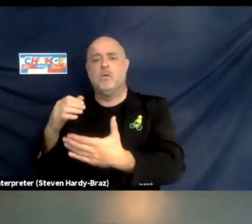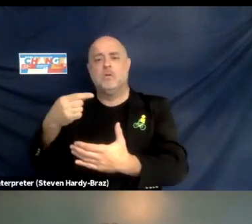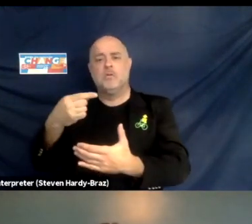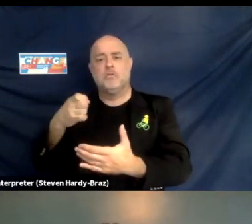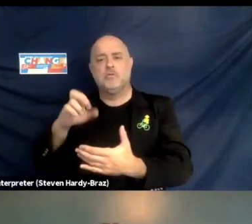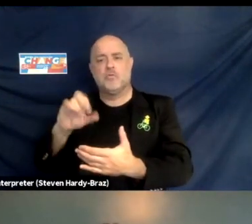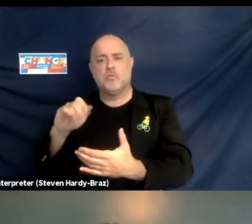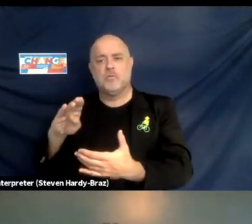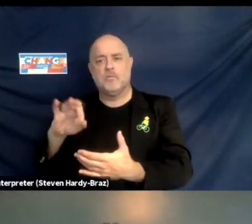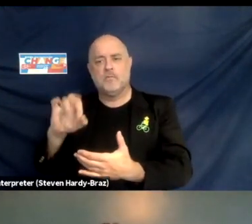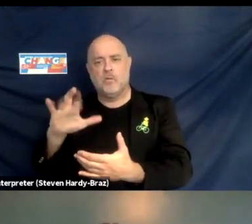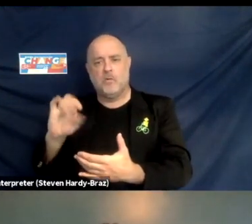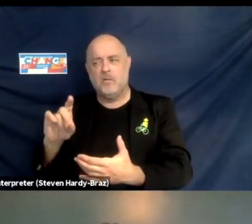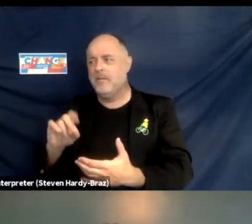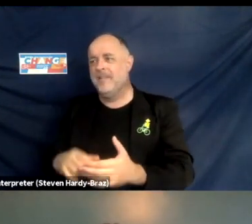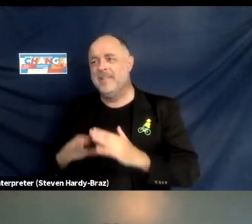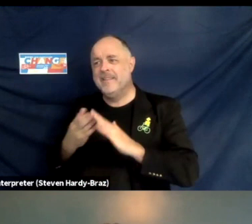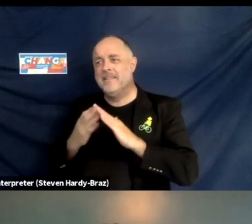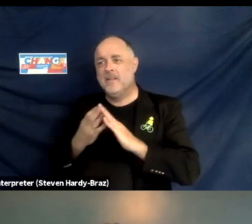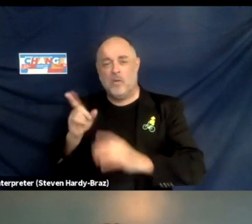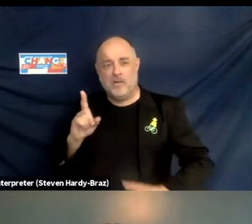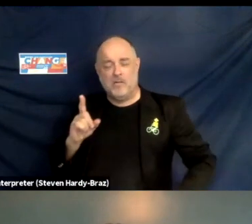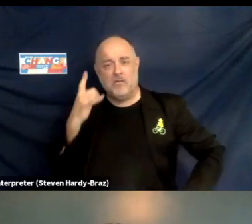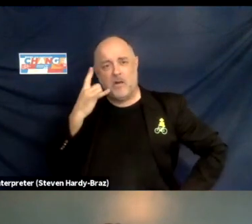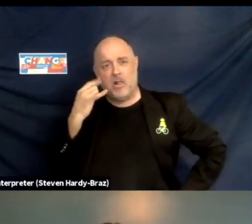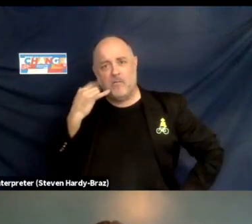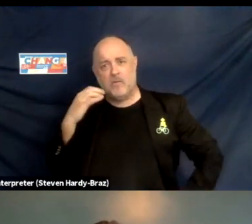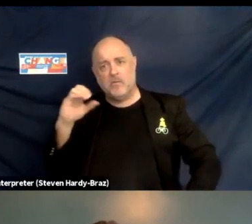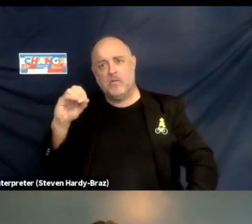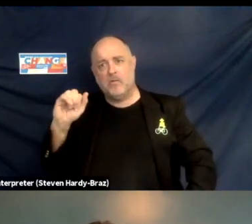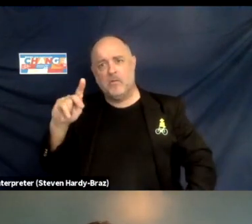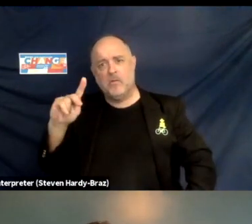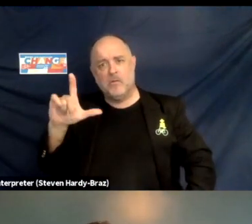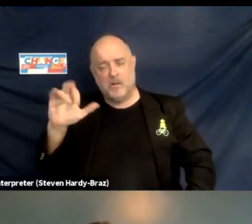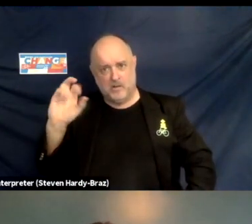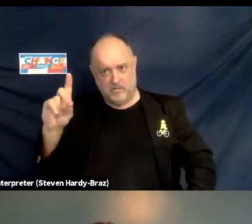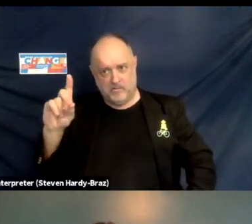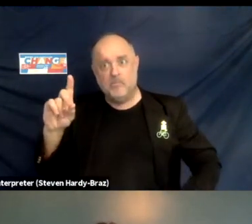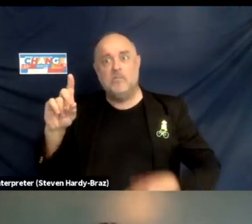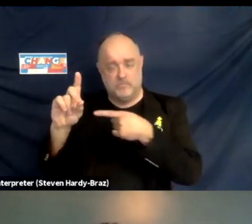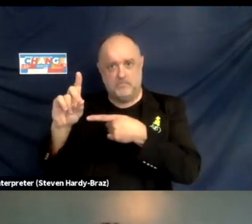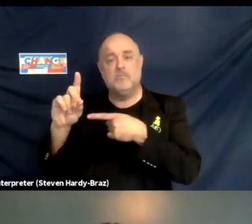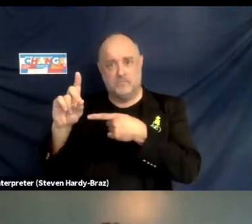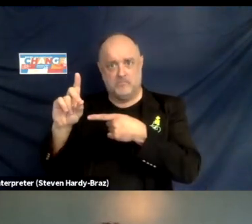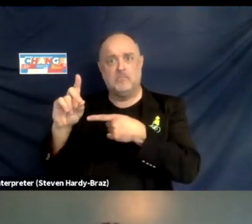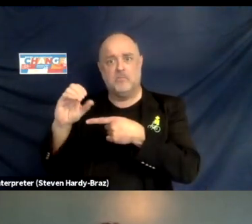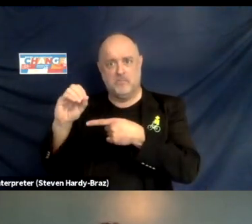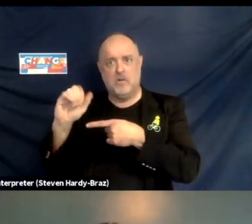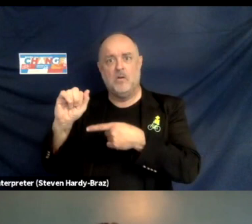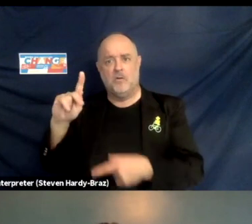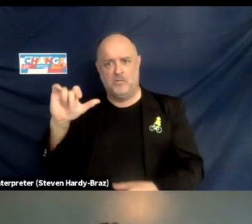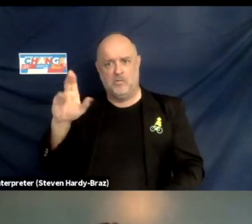done and continue to do around not only measuring, but also trying to work through